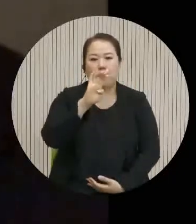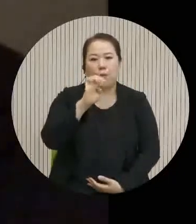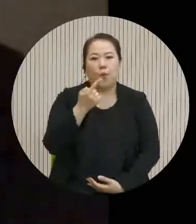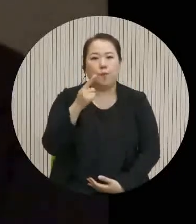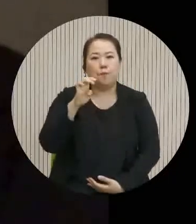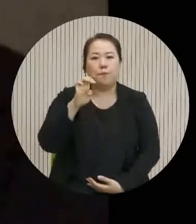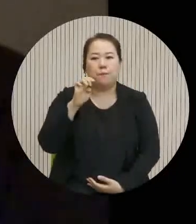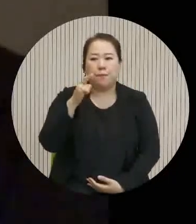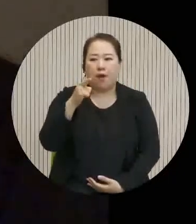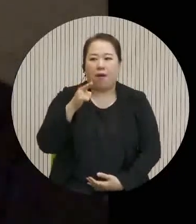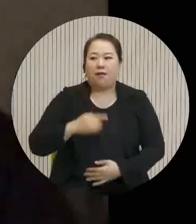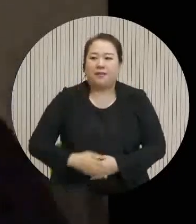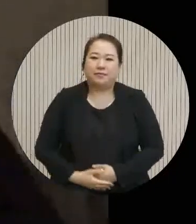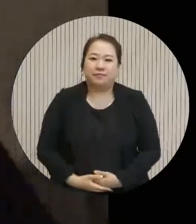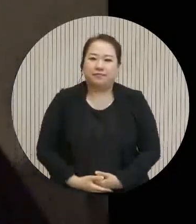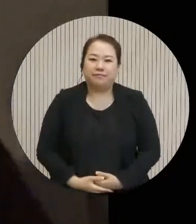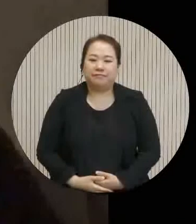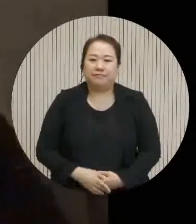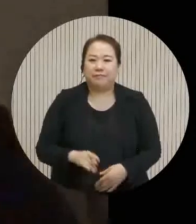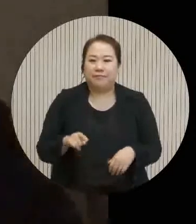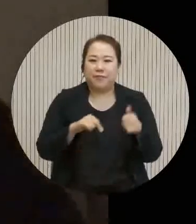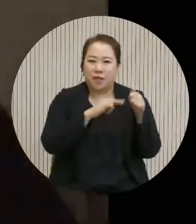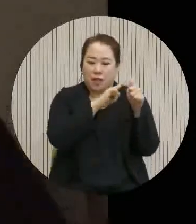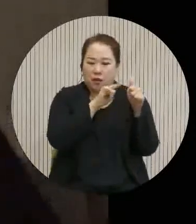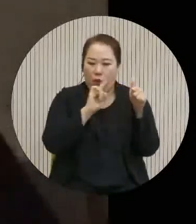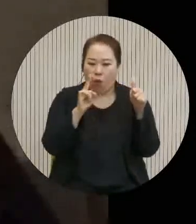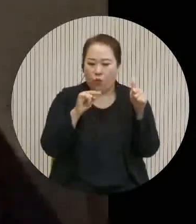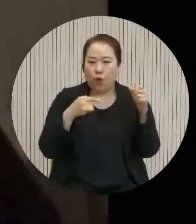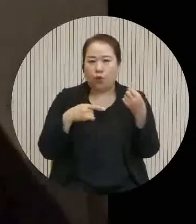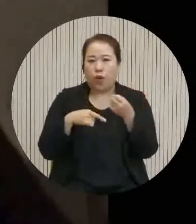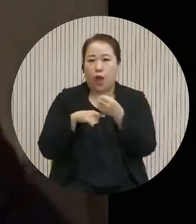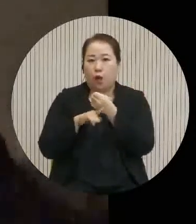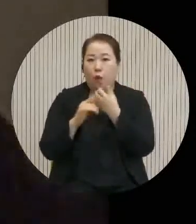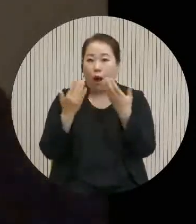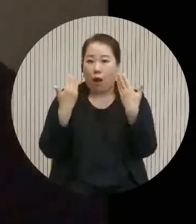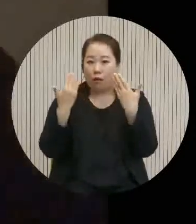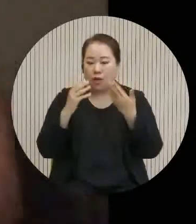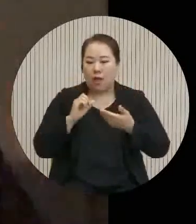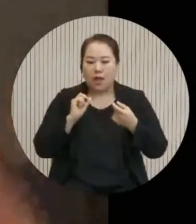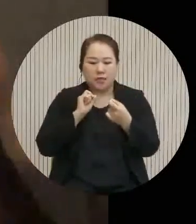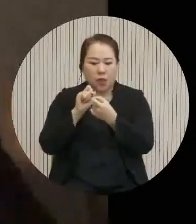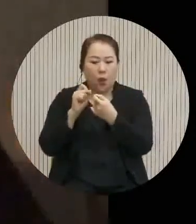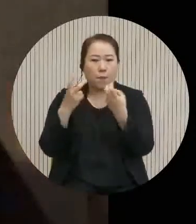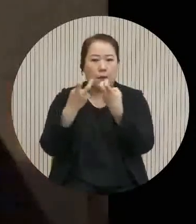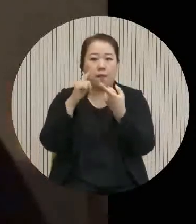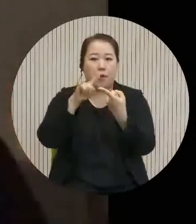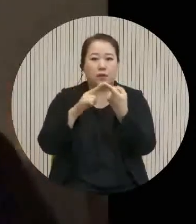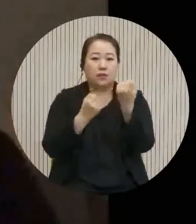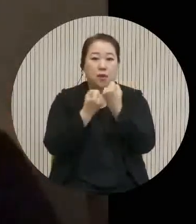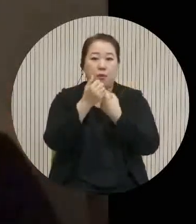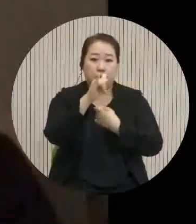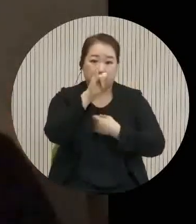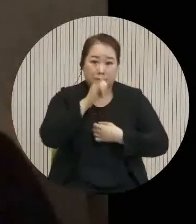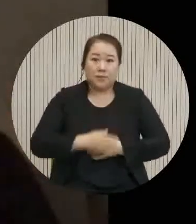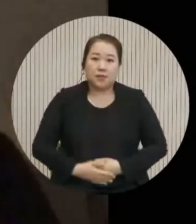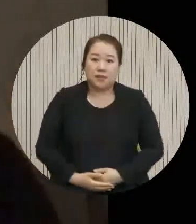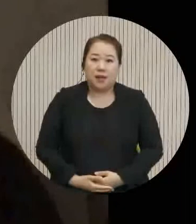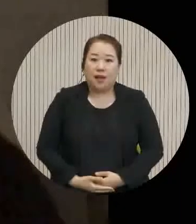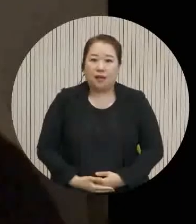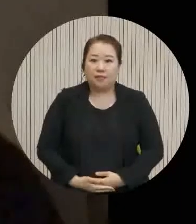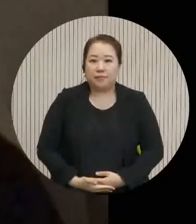Popper said, this is how you do science. He lived quite a while ago. He said, what you do is you make a hypothesis,